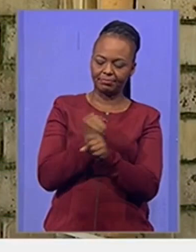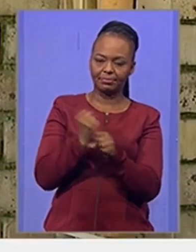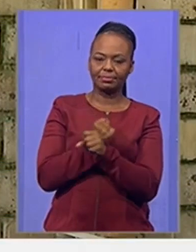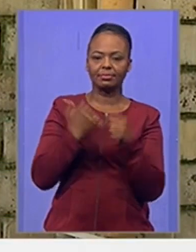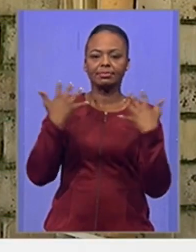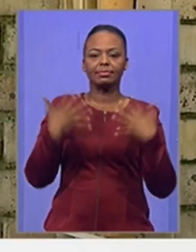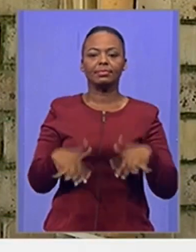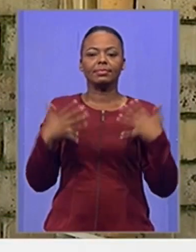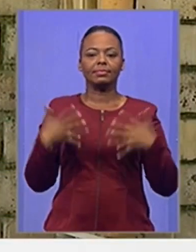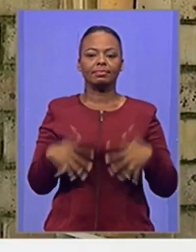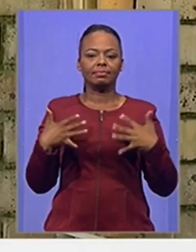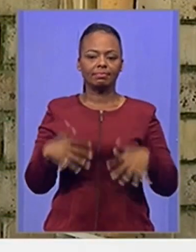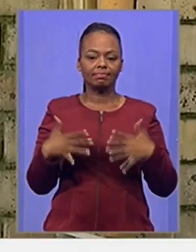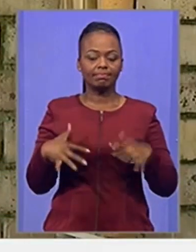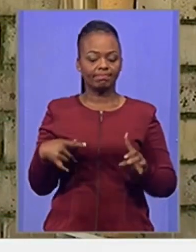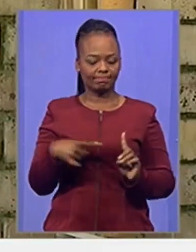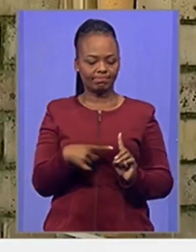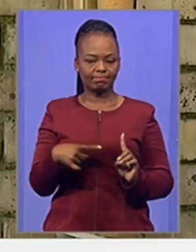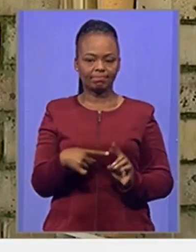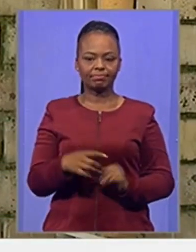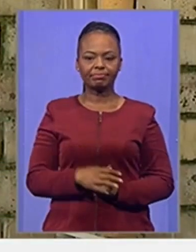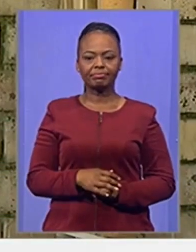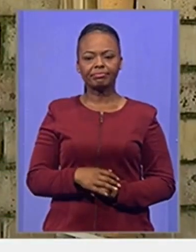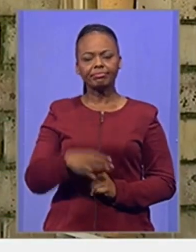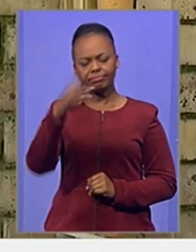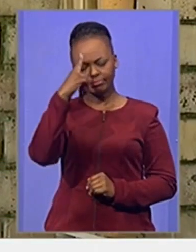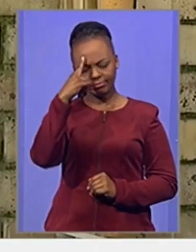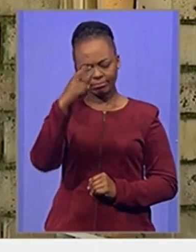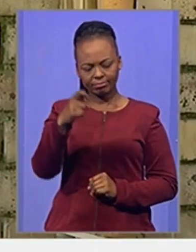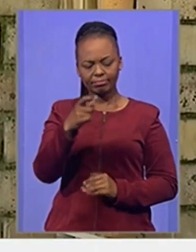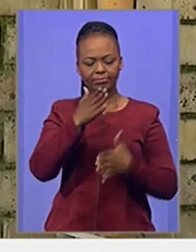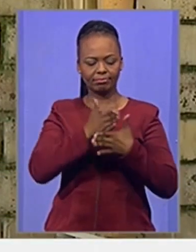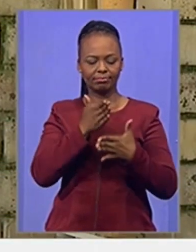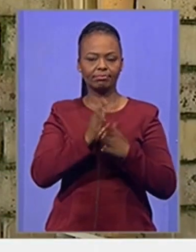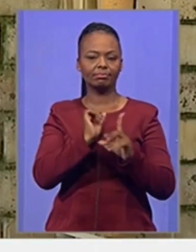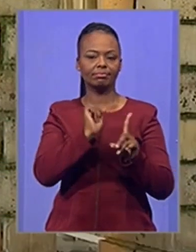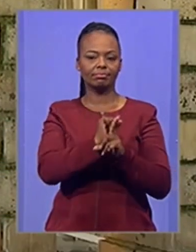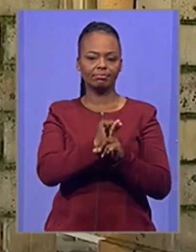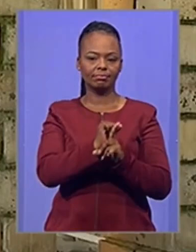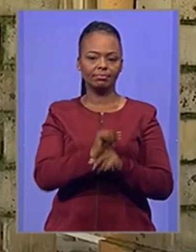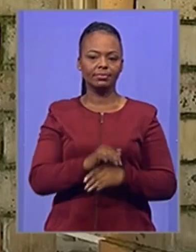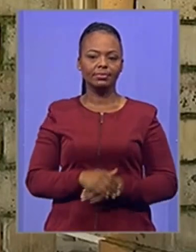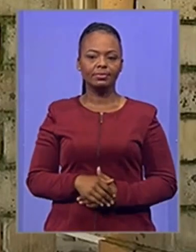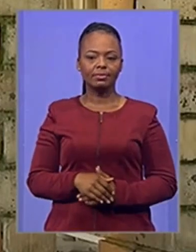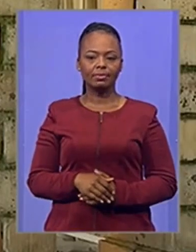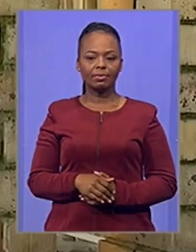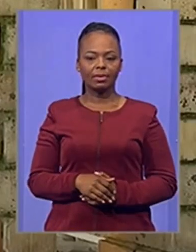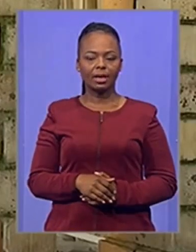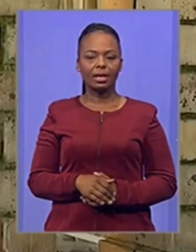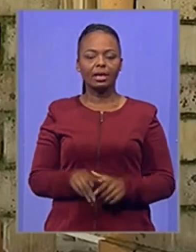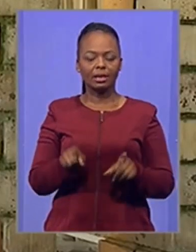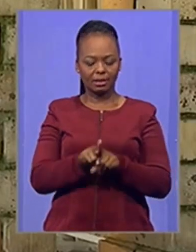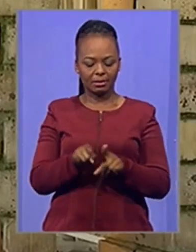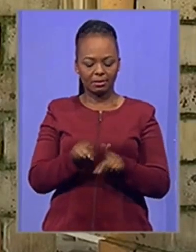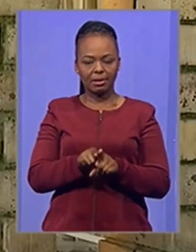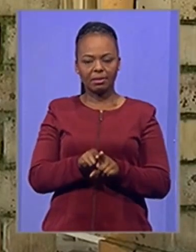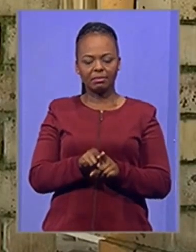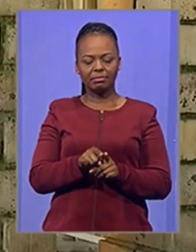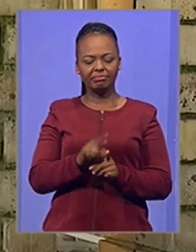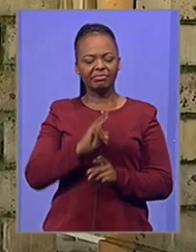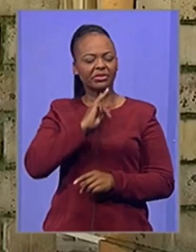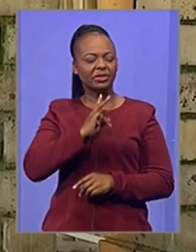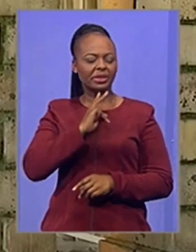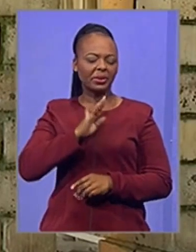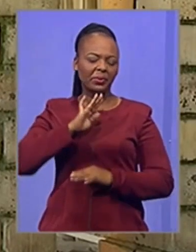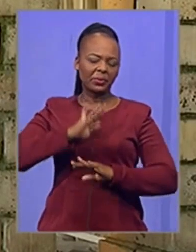worker ene le motho yo o dumelang mo mosebetsing wa hae ene ele motho yo o buelang fatshe